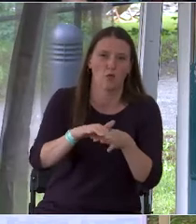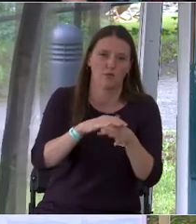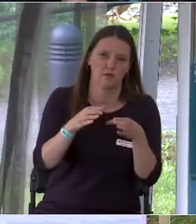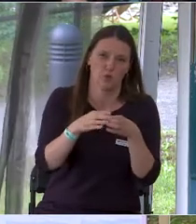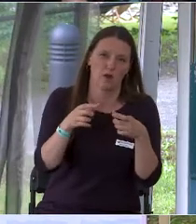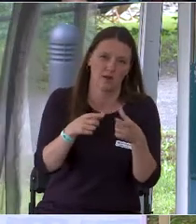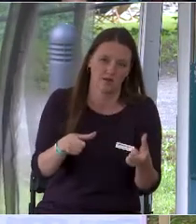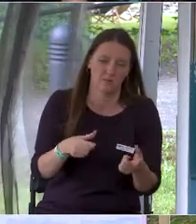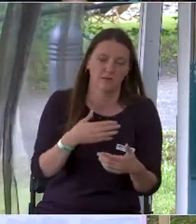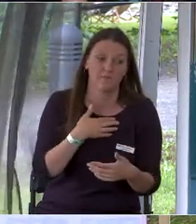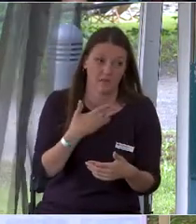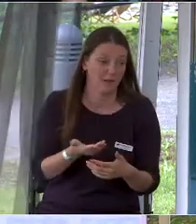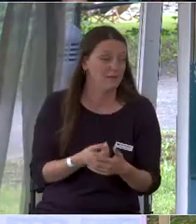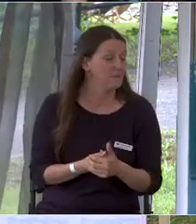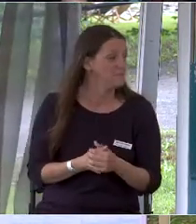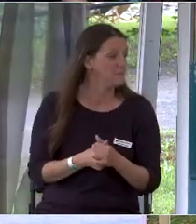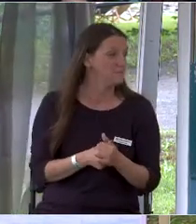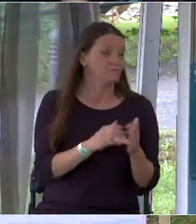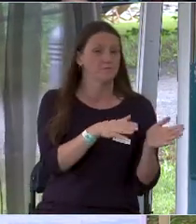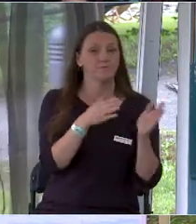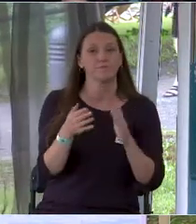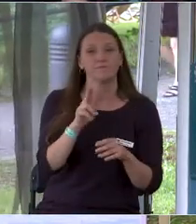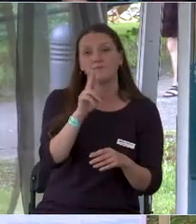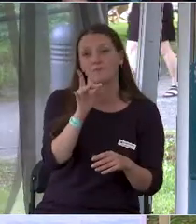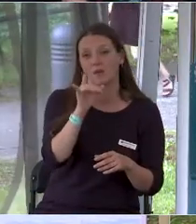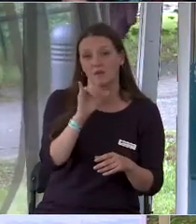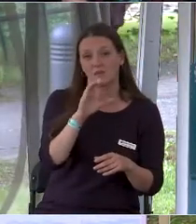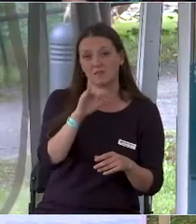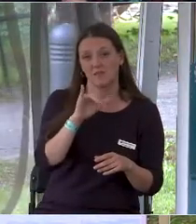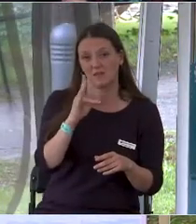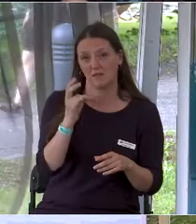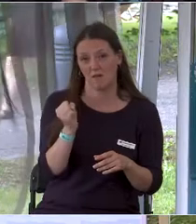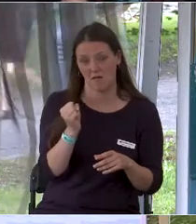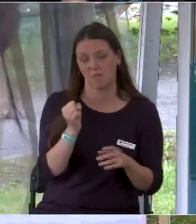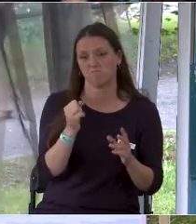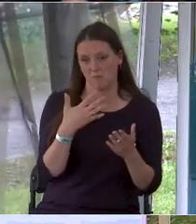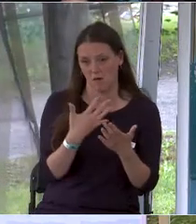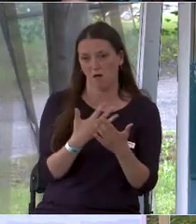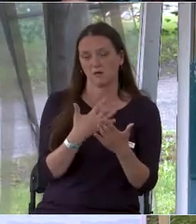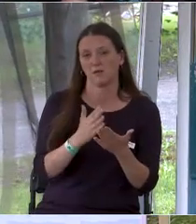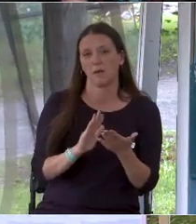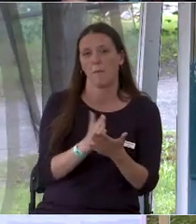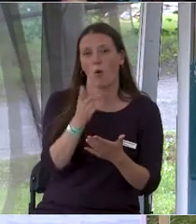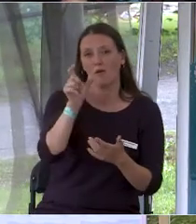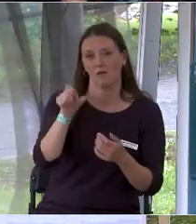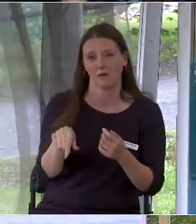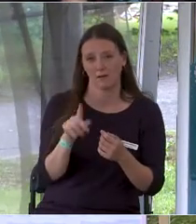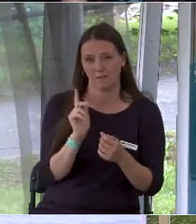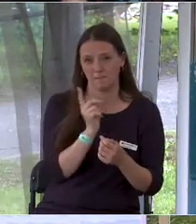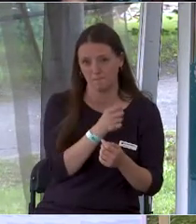Thank you. I think that you are in a different